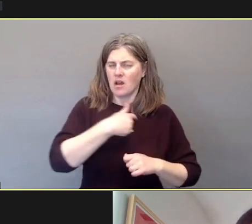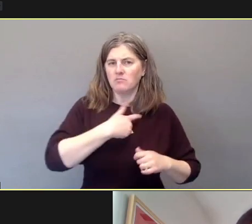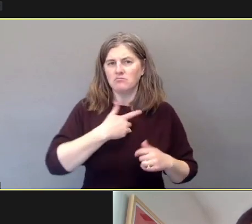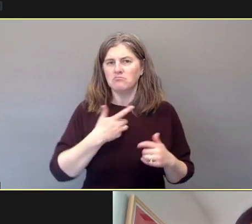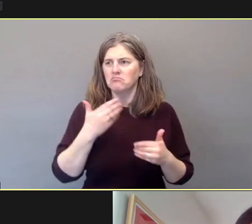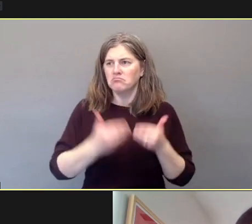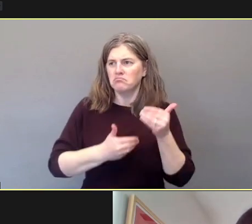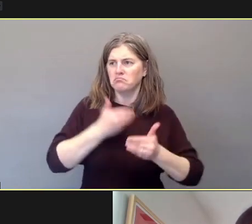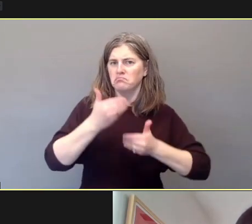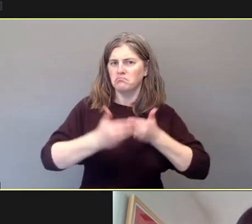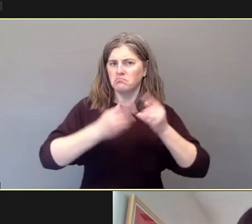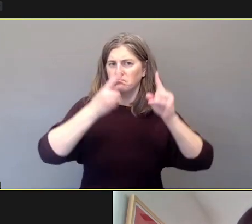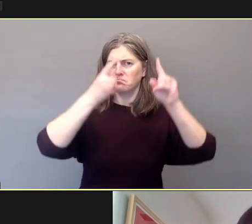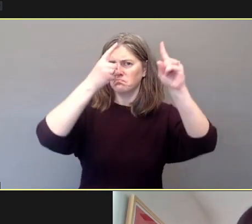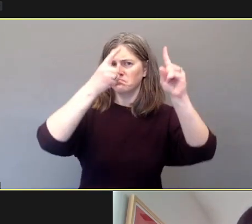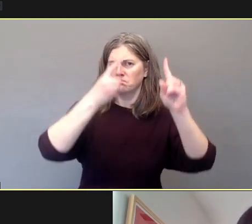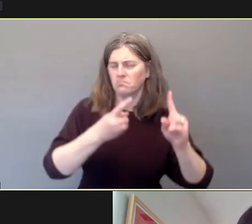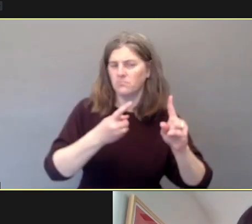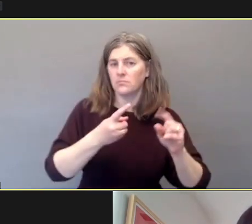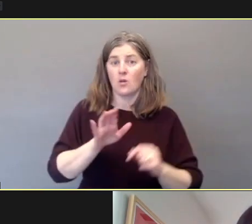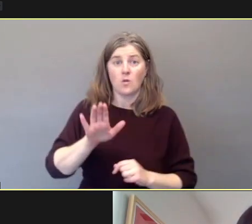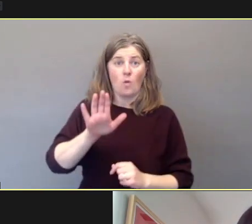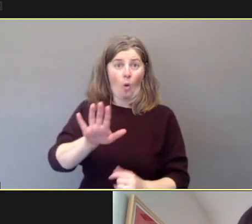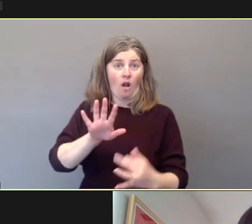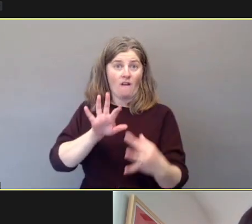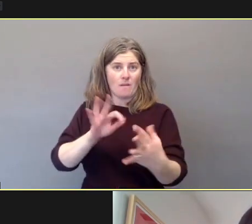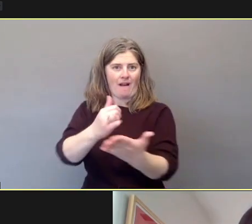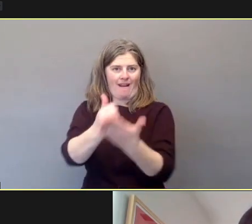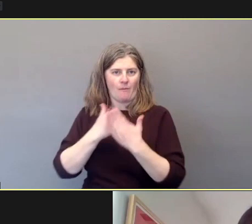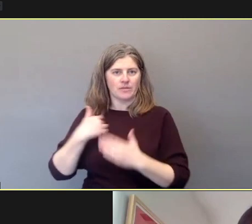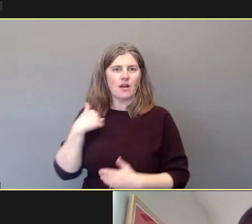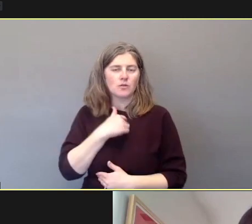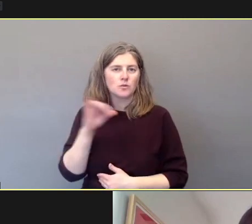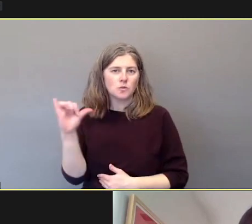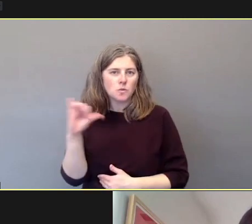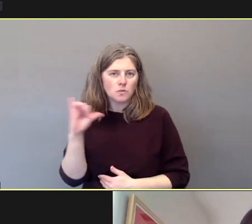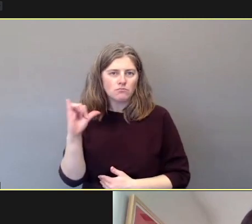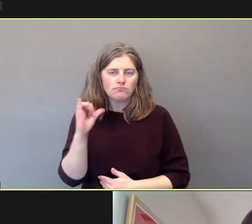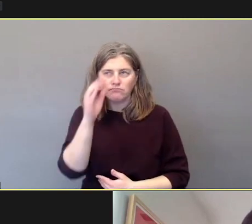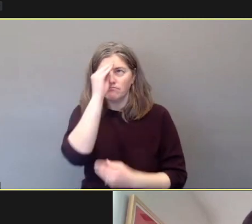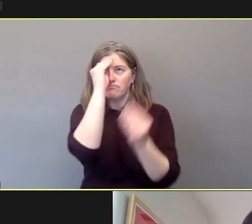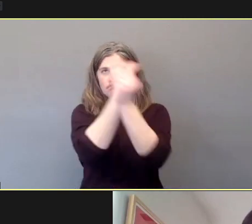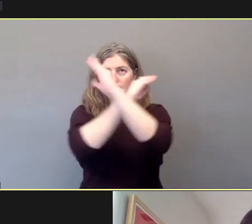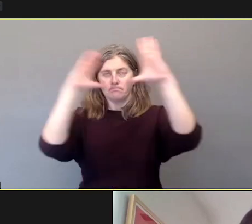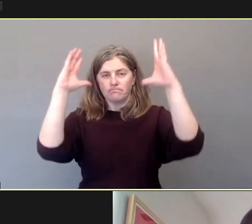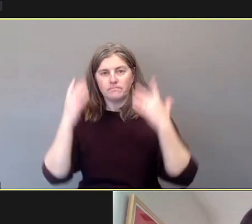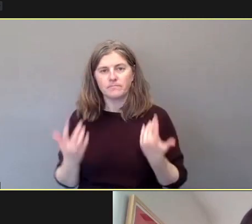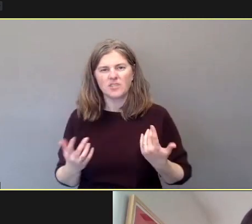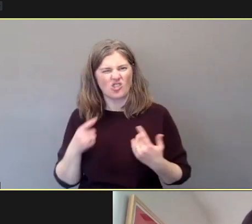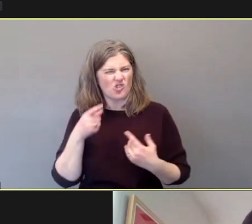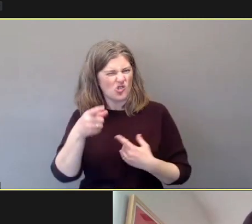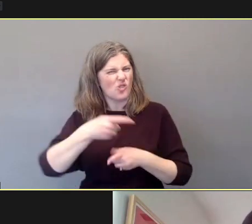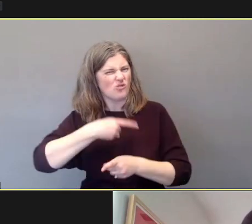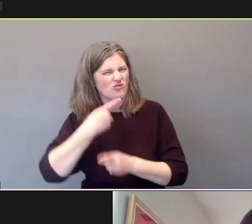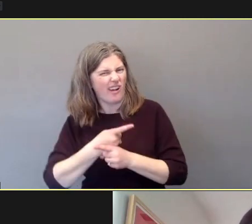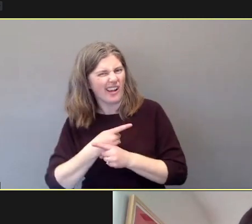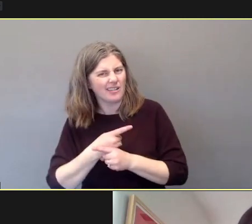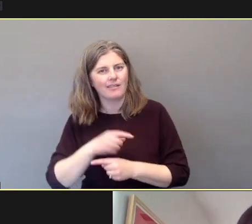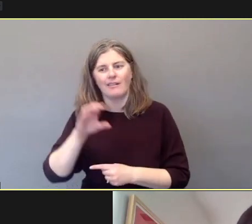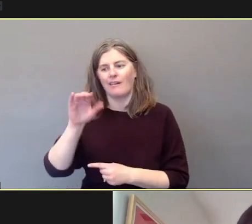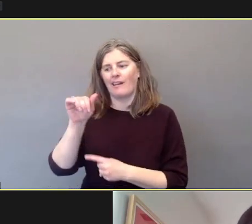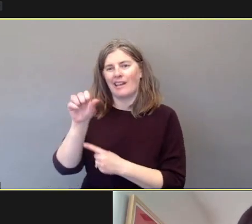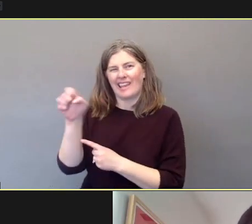getting there. And I think your feedback really helps us as well. But I think you're right. Case